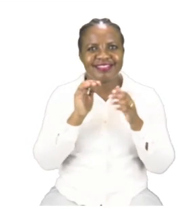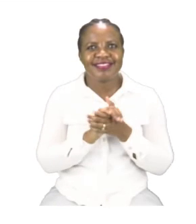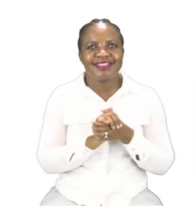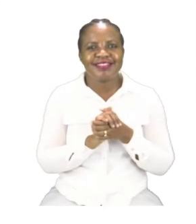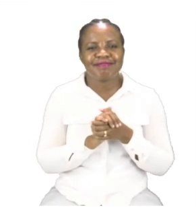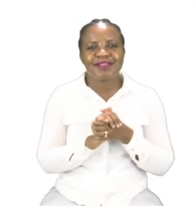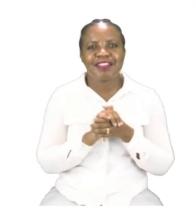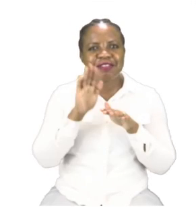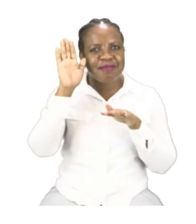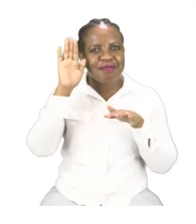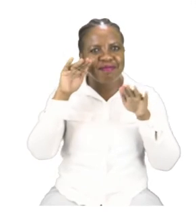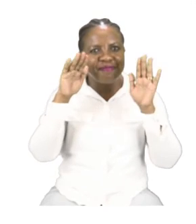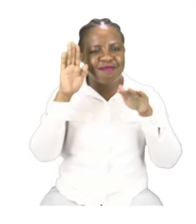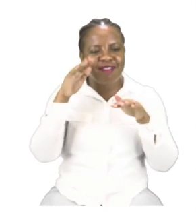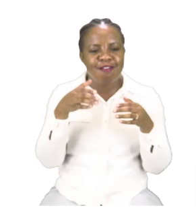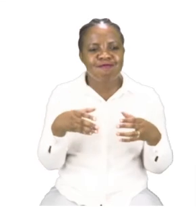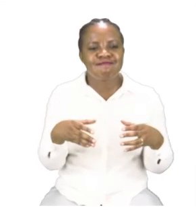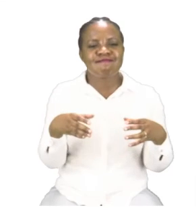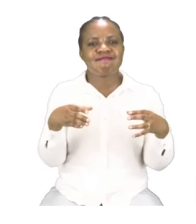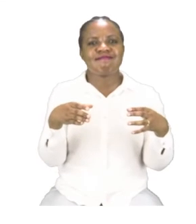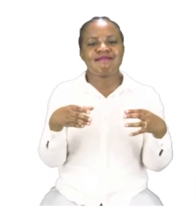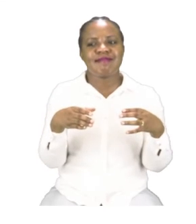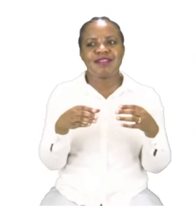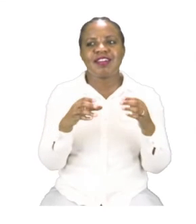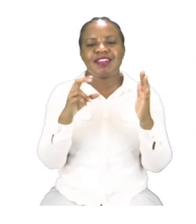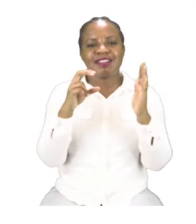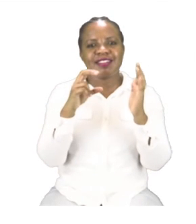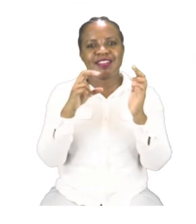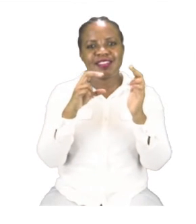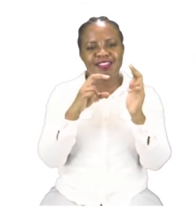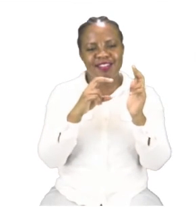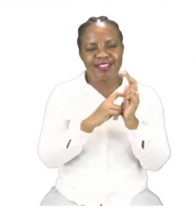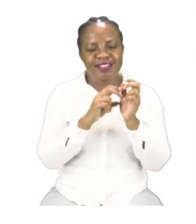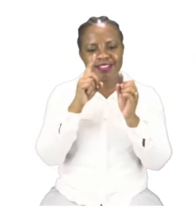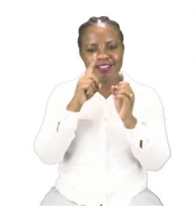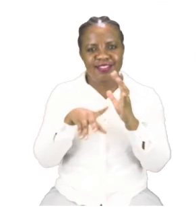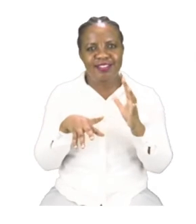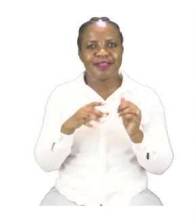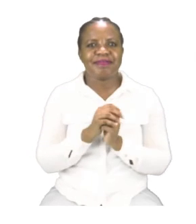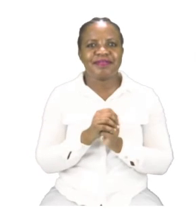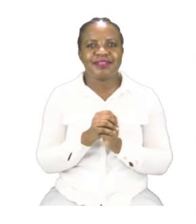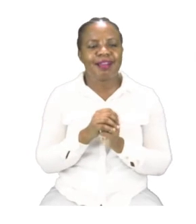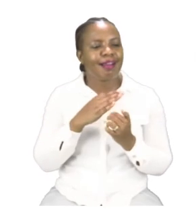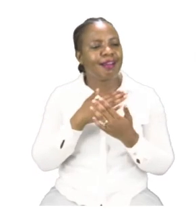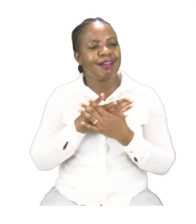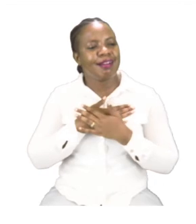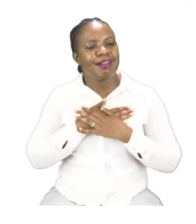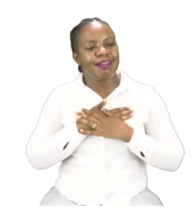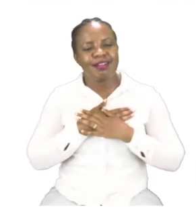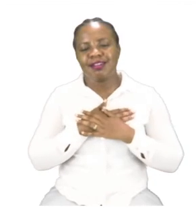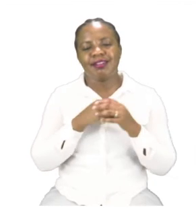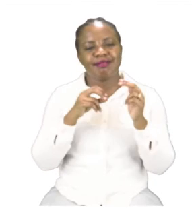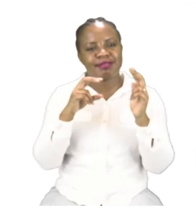Easter egg. Yum, yum, yum, yum, yum. I love Easter eggs. But it is going to be our job